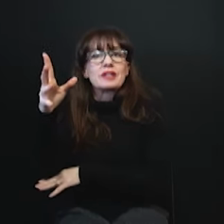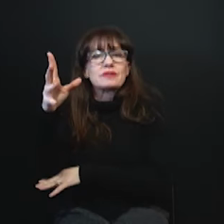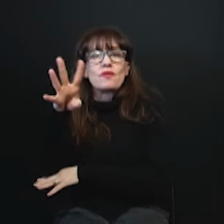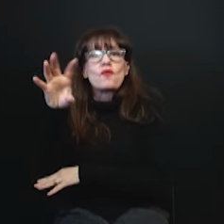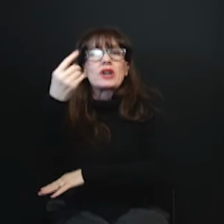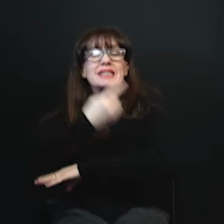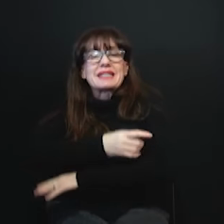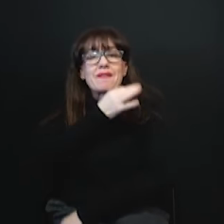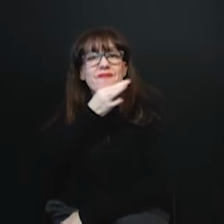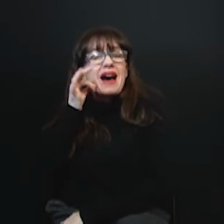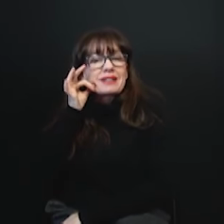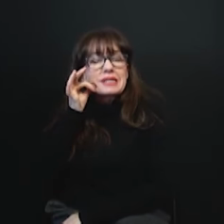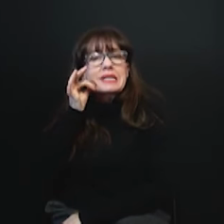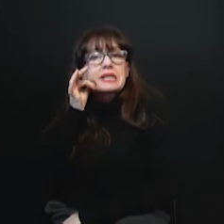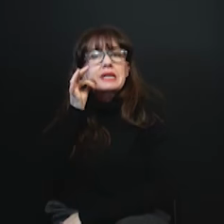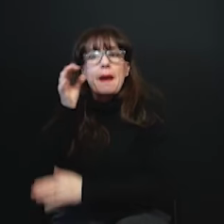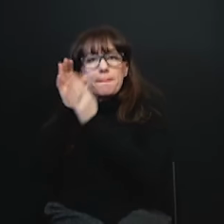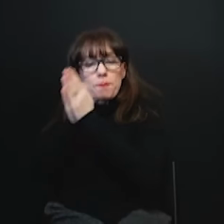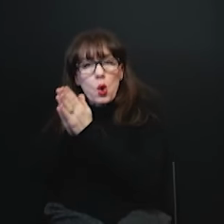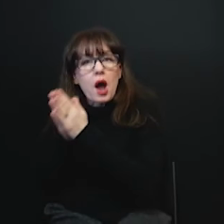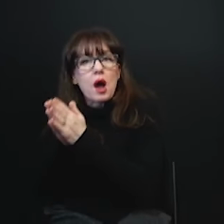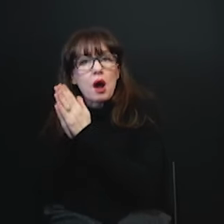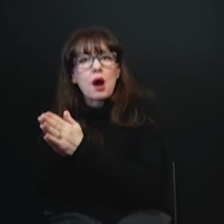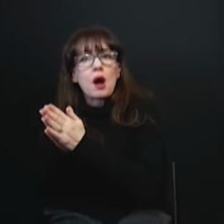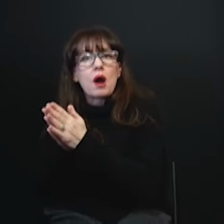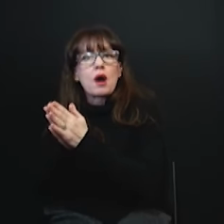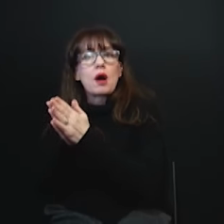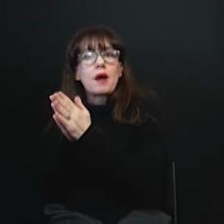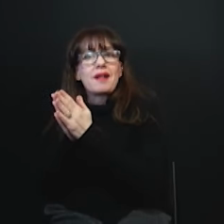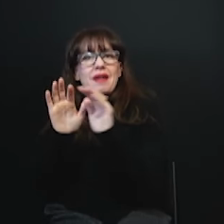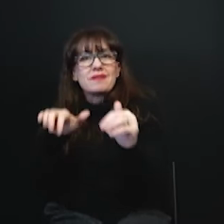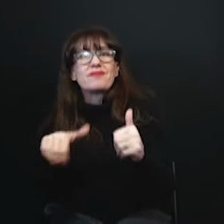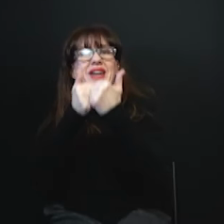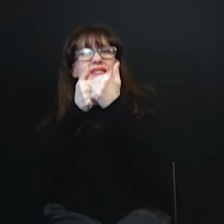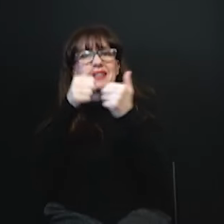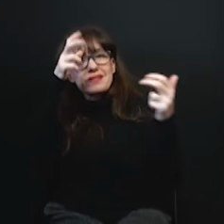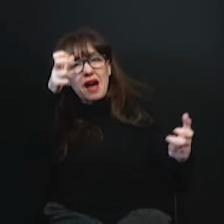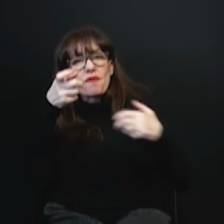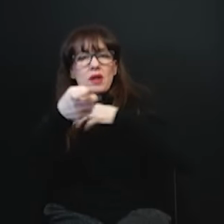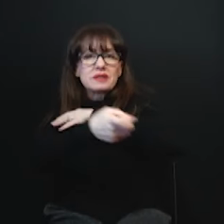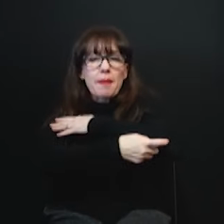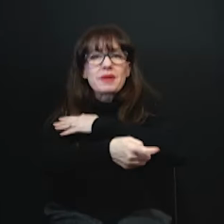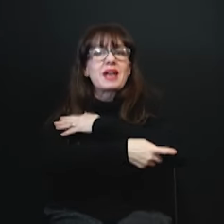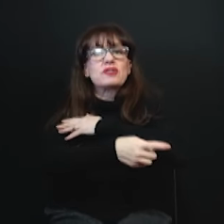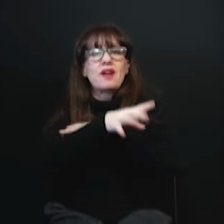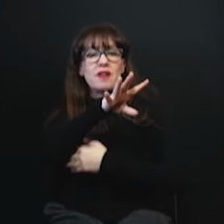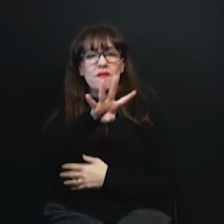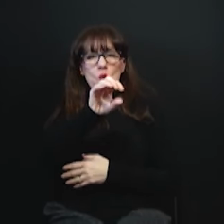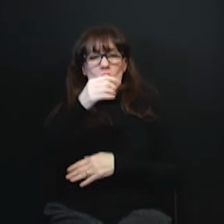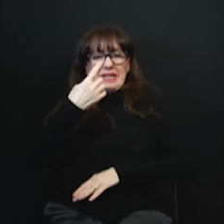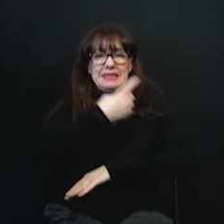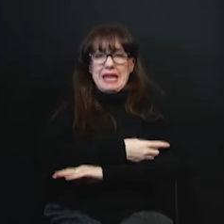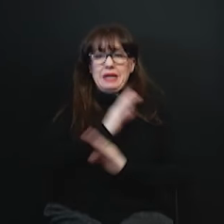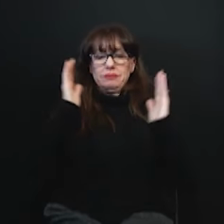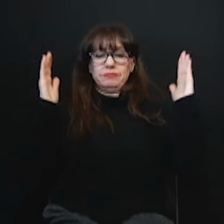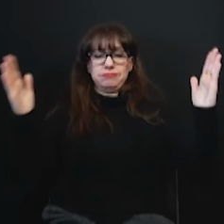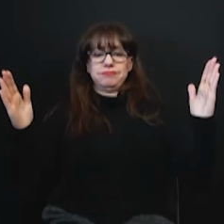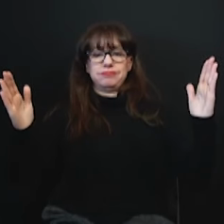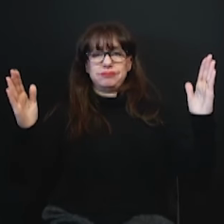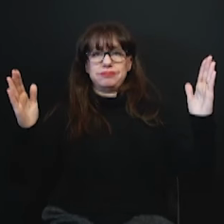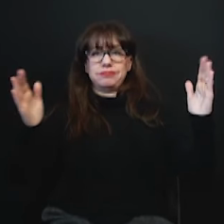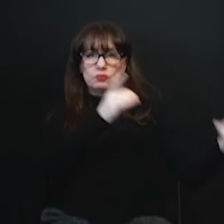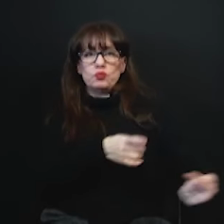fasting, 40 days of prayer, 40 days of facing the devil and temptation, 40 days of trial.